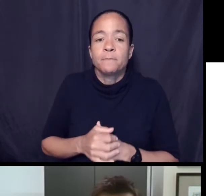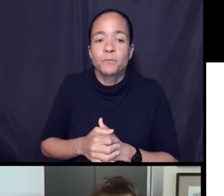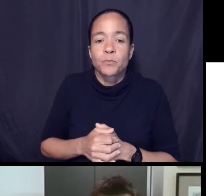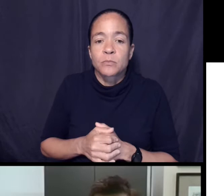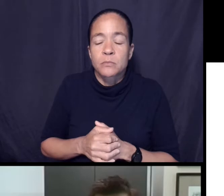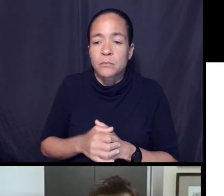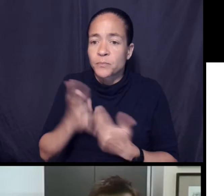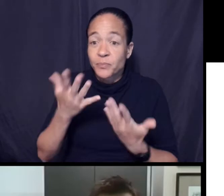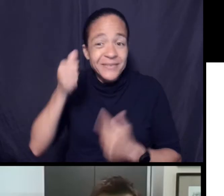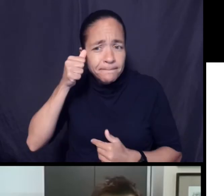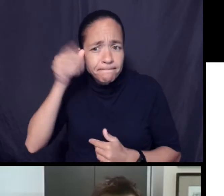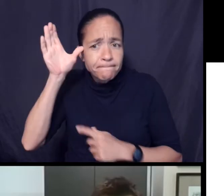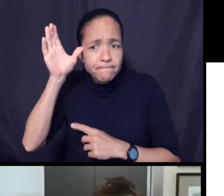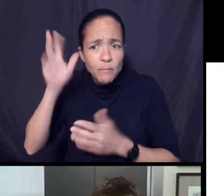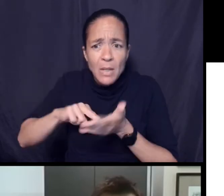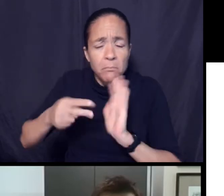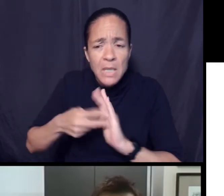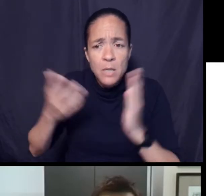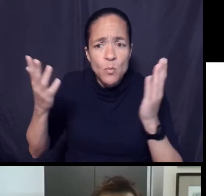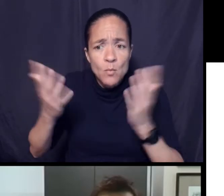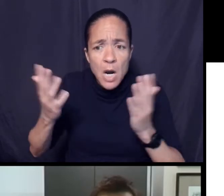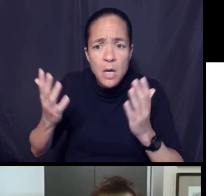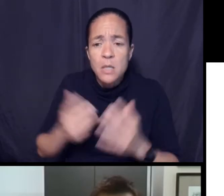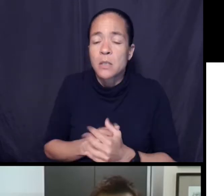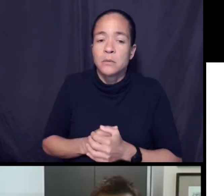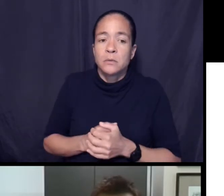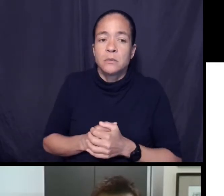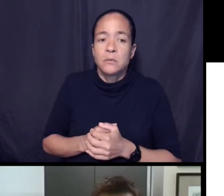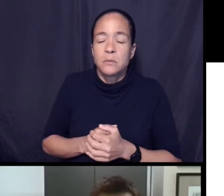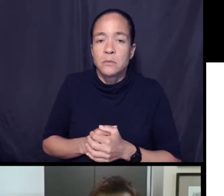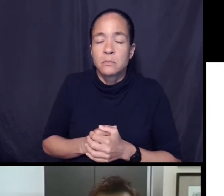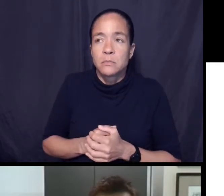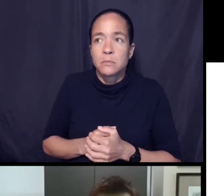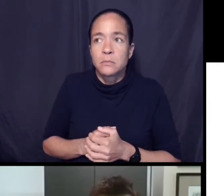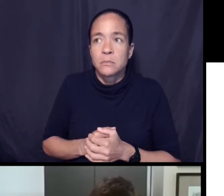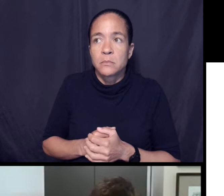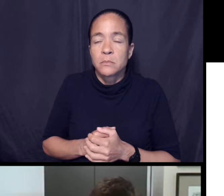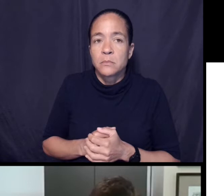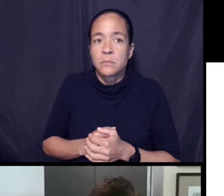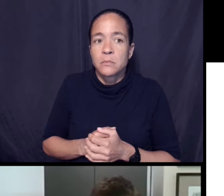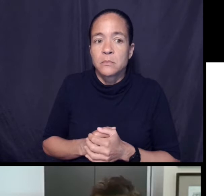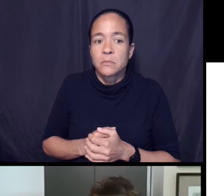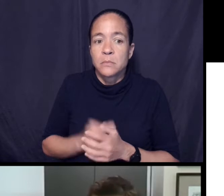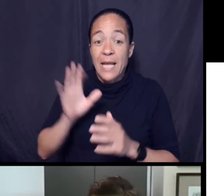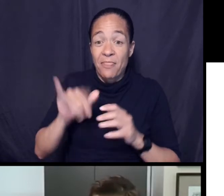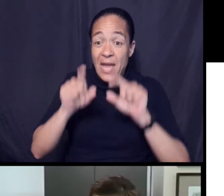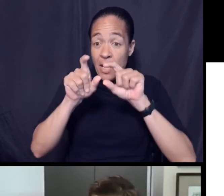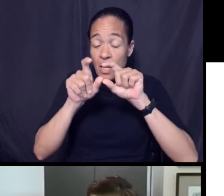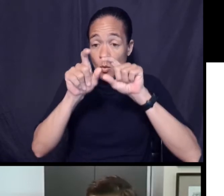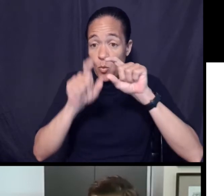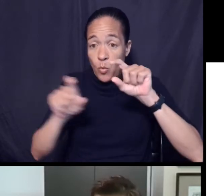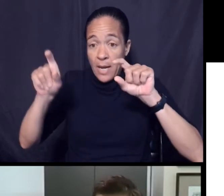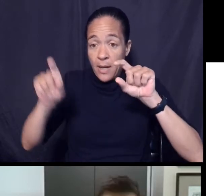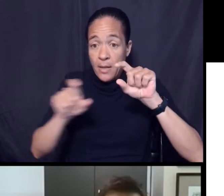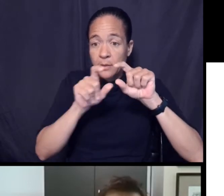hearing. And what does that mean, to have profound hearing loss? Well, essentially, it means that in this range that we see